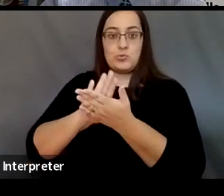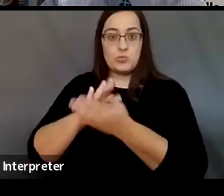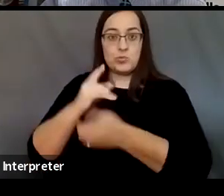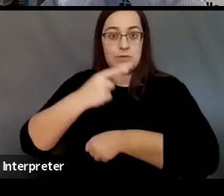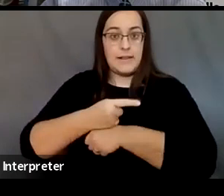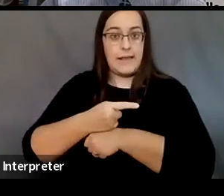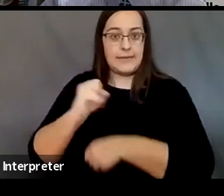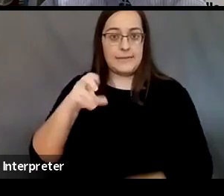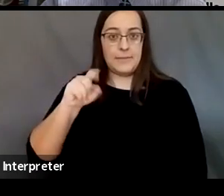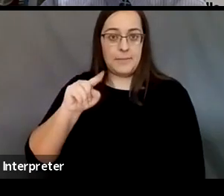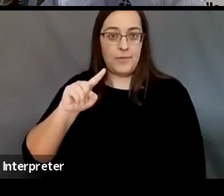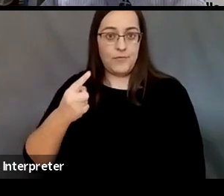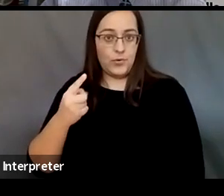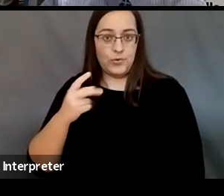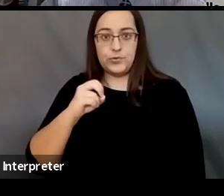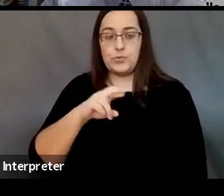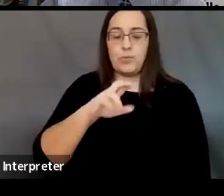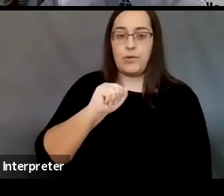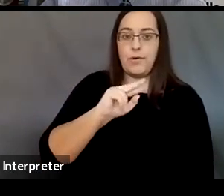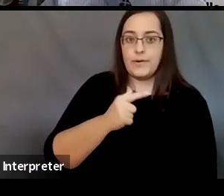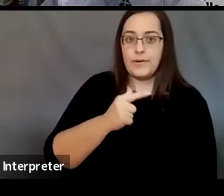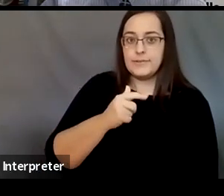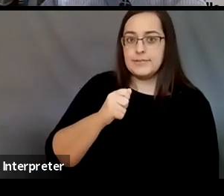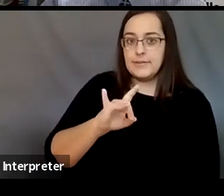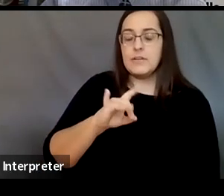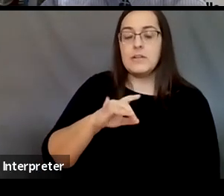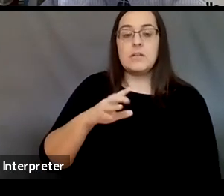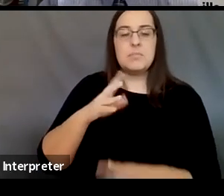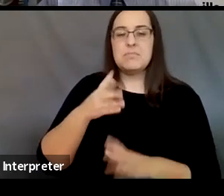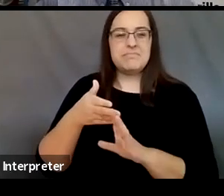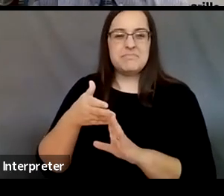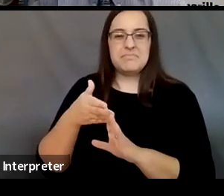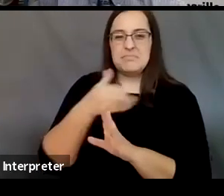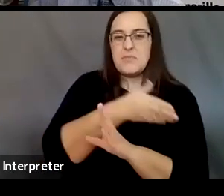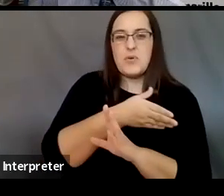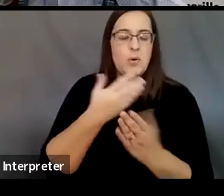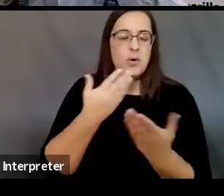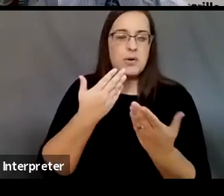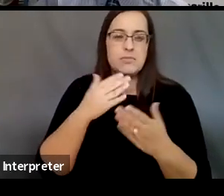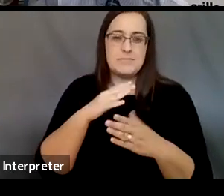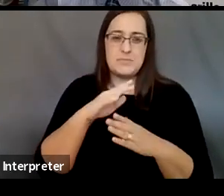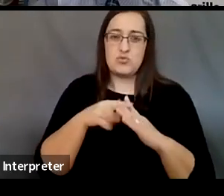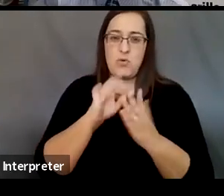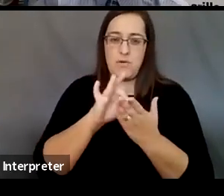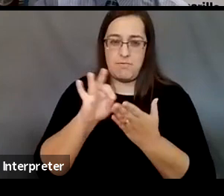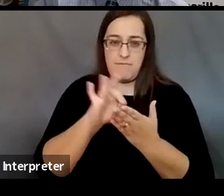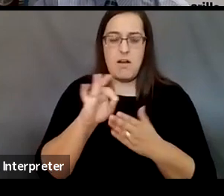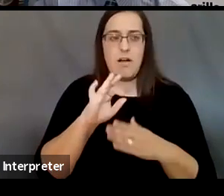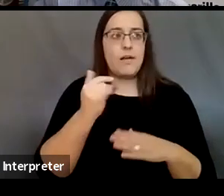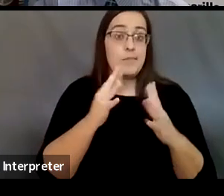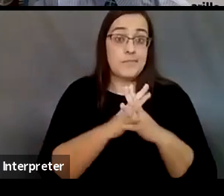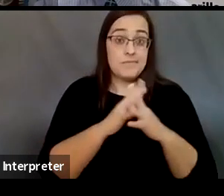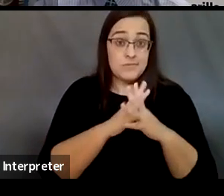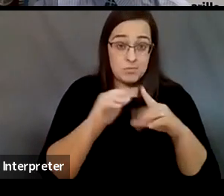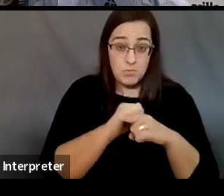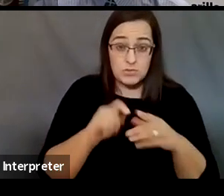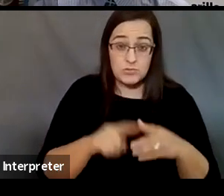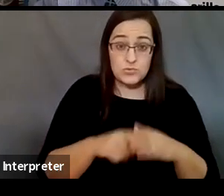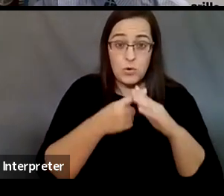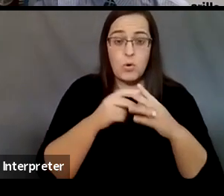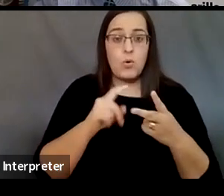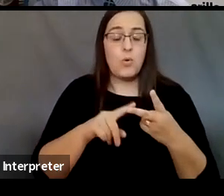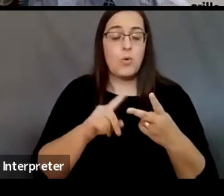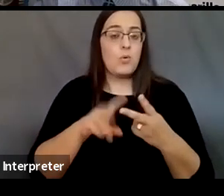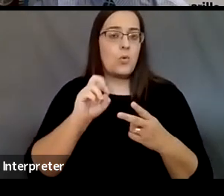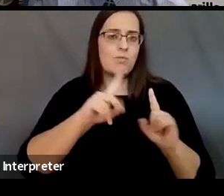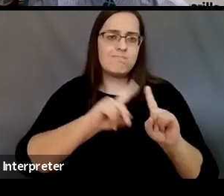year, but even previous to that, when maybe they were having football practice or any number of activities